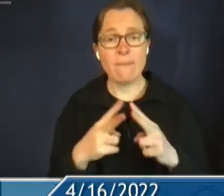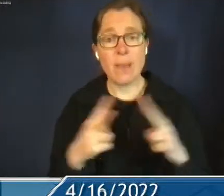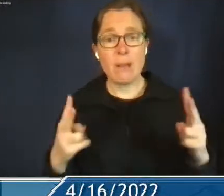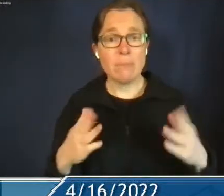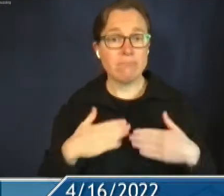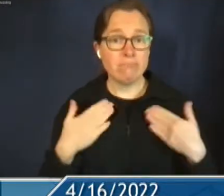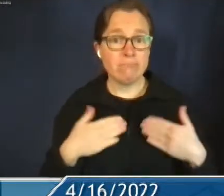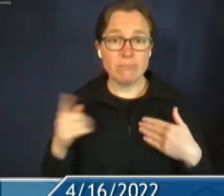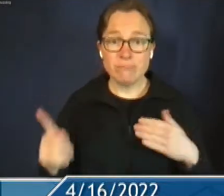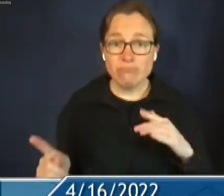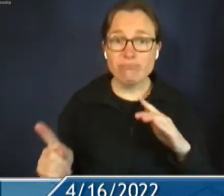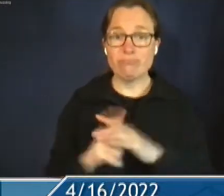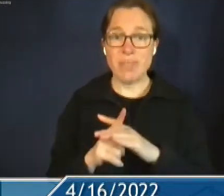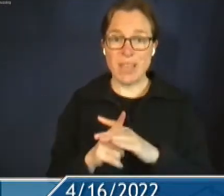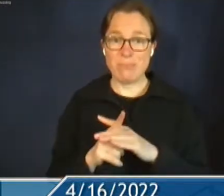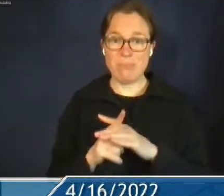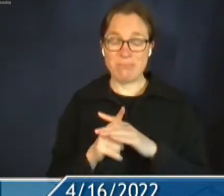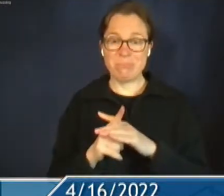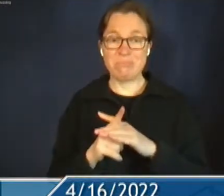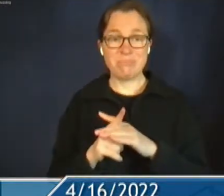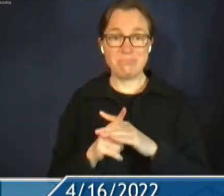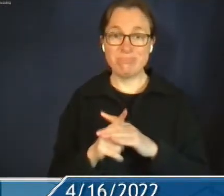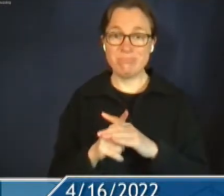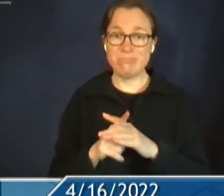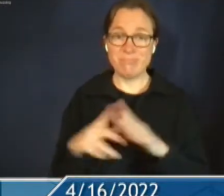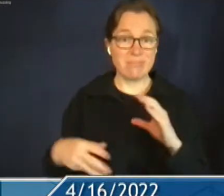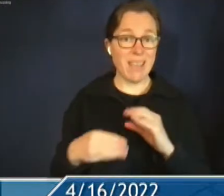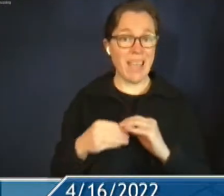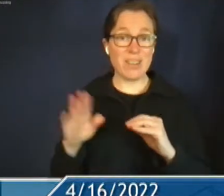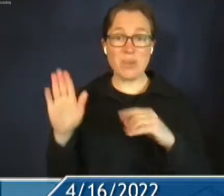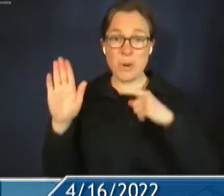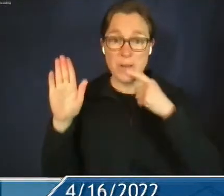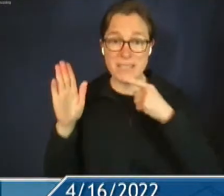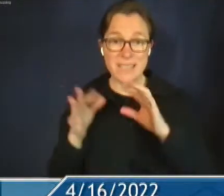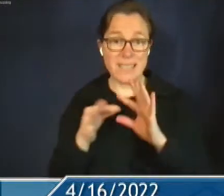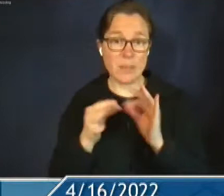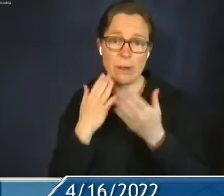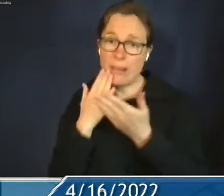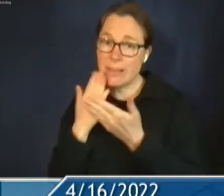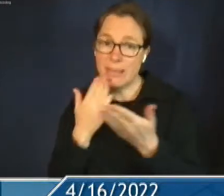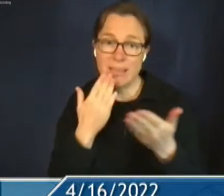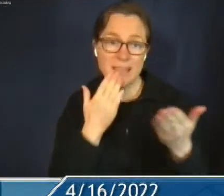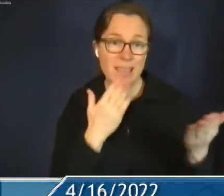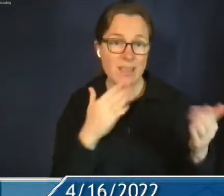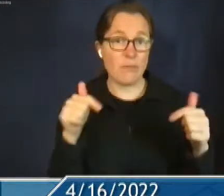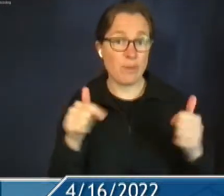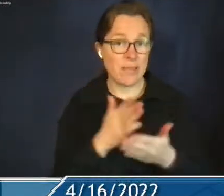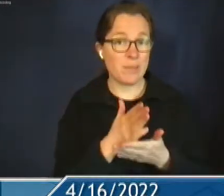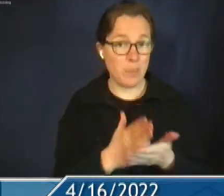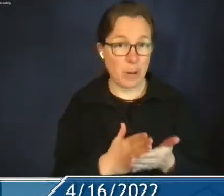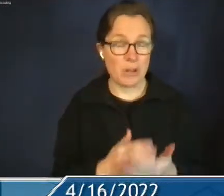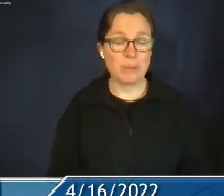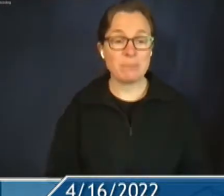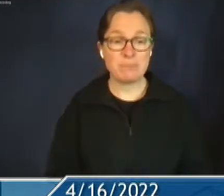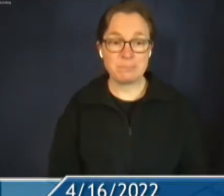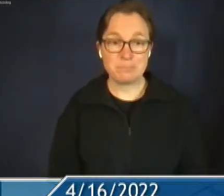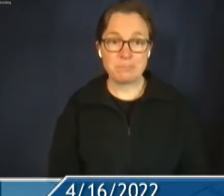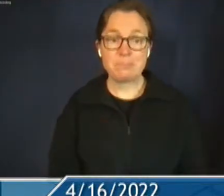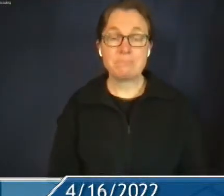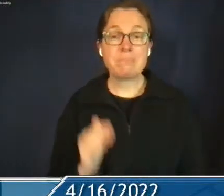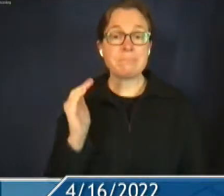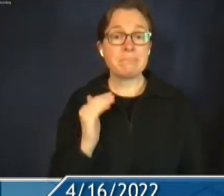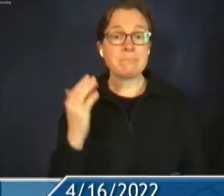came and provided your invited testimony. So thank you for this portion and our invited guests. Next, we're going to